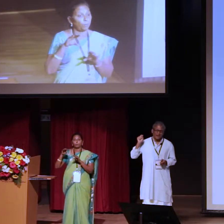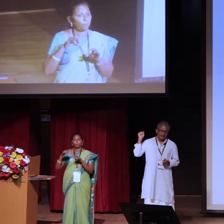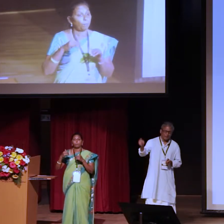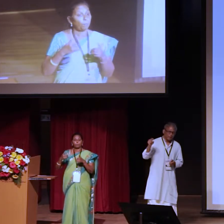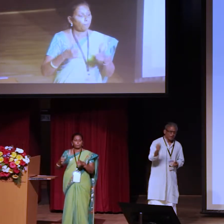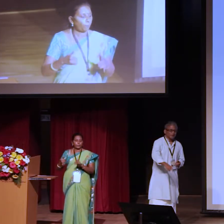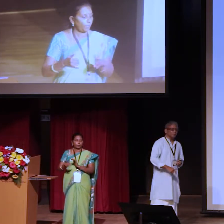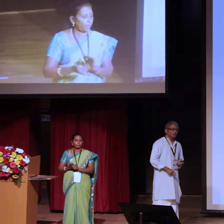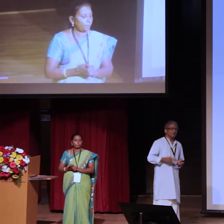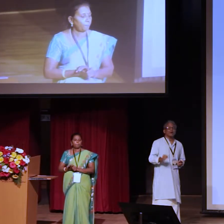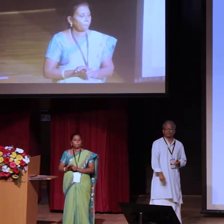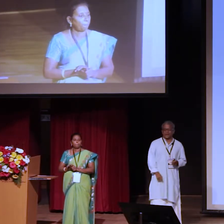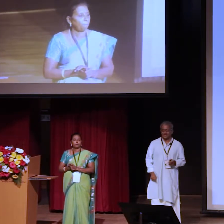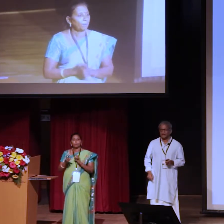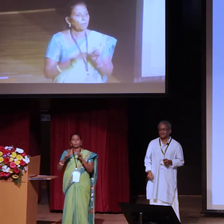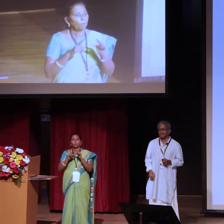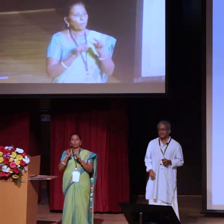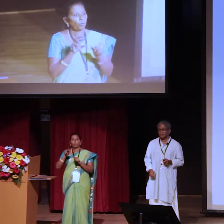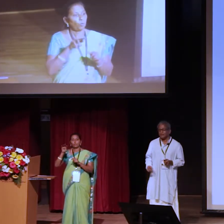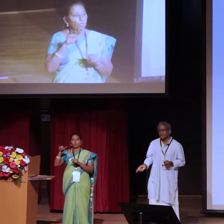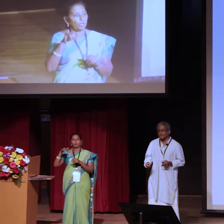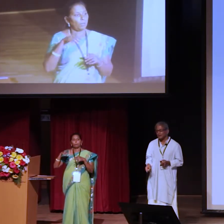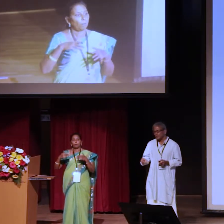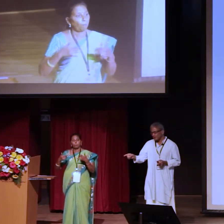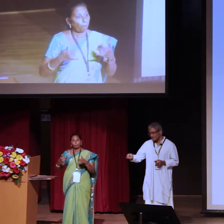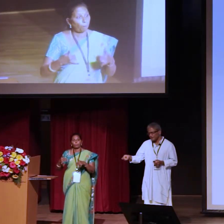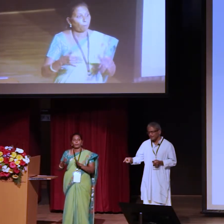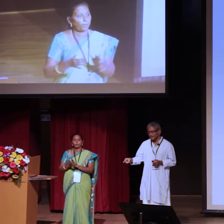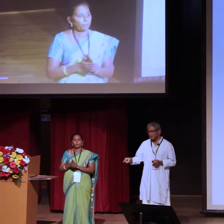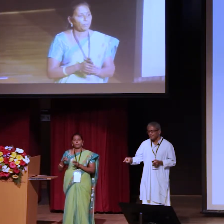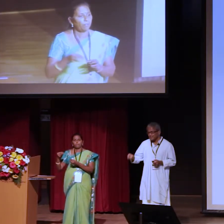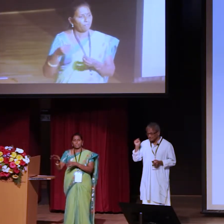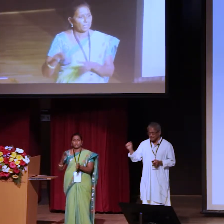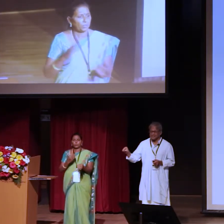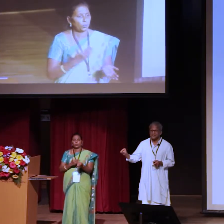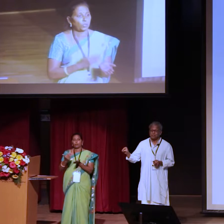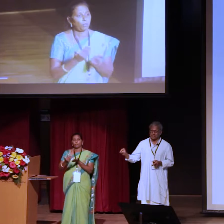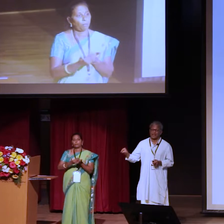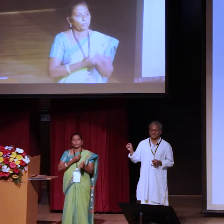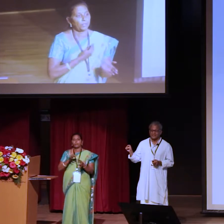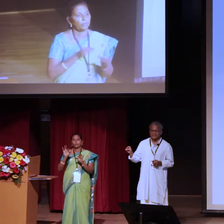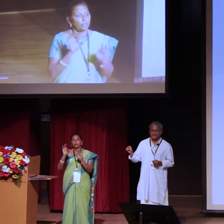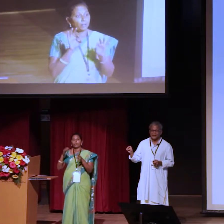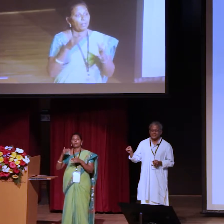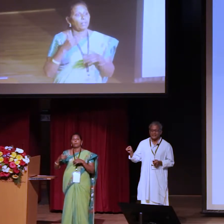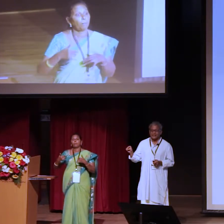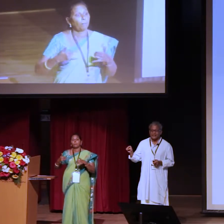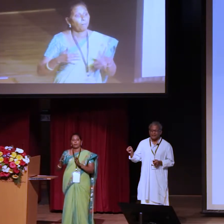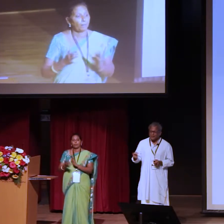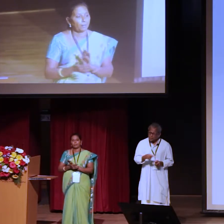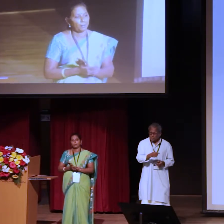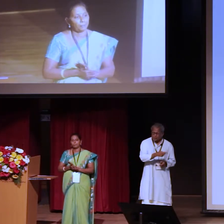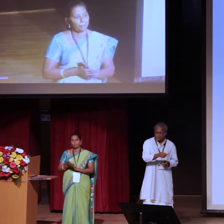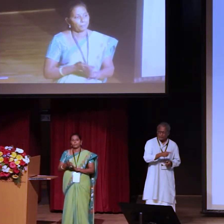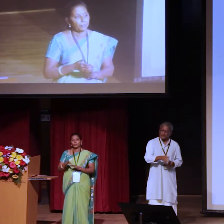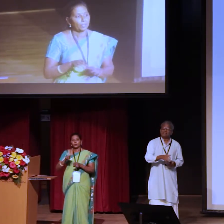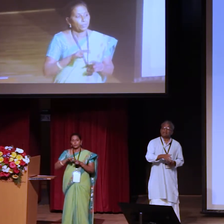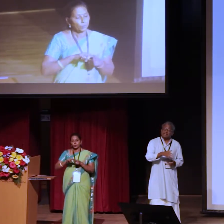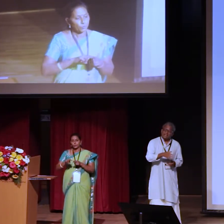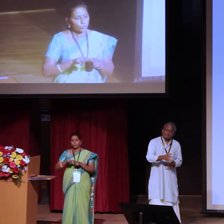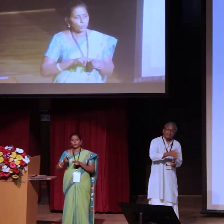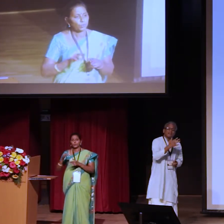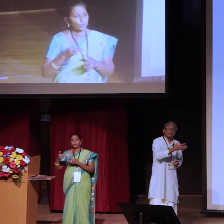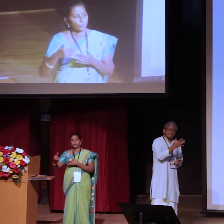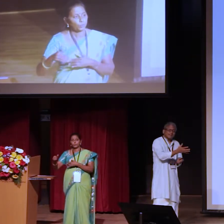pure play? Every one of us knows what is play. If somebody tells you you're wasting your time, that's really play, right? If it's a useful, do